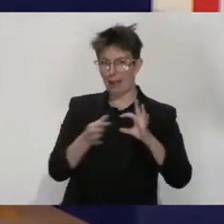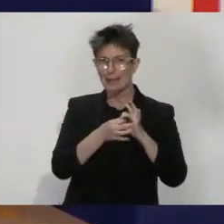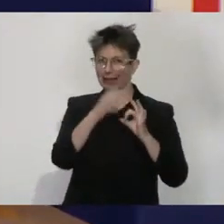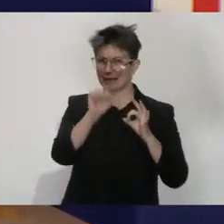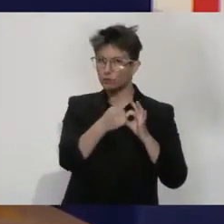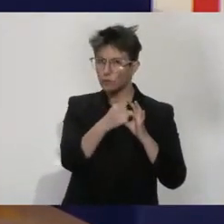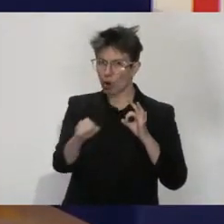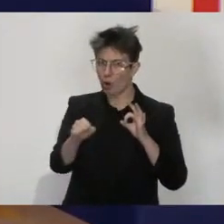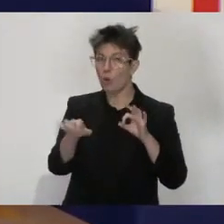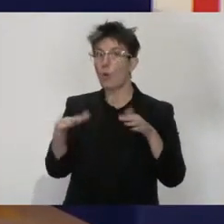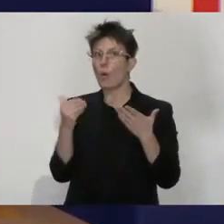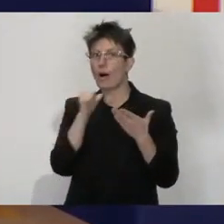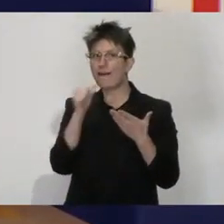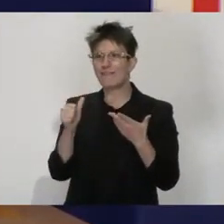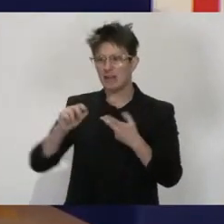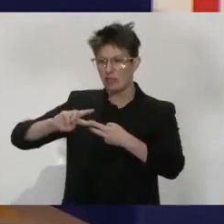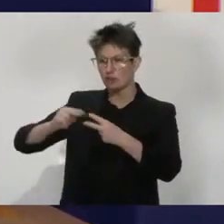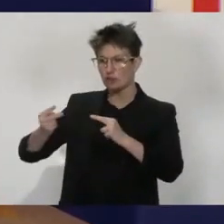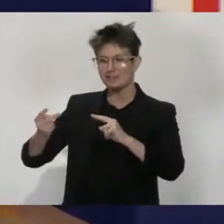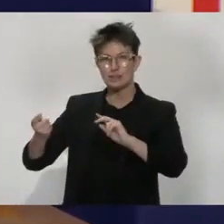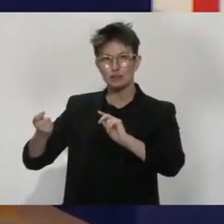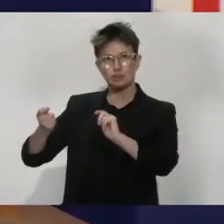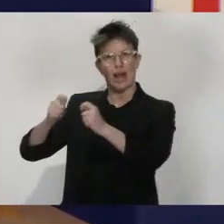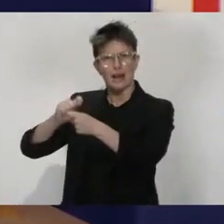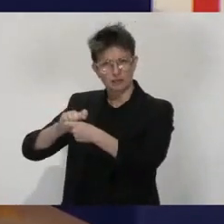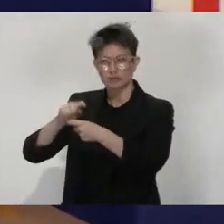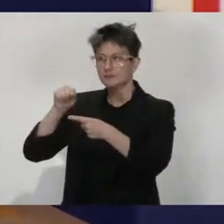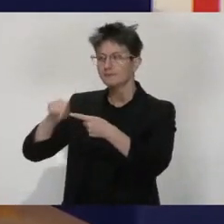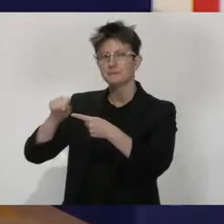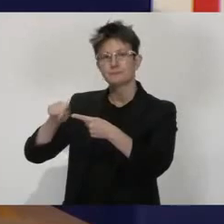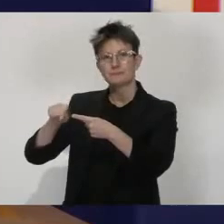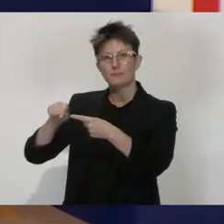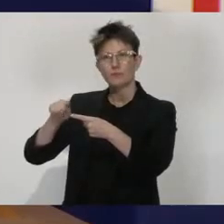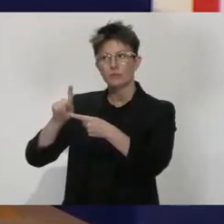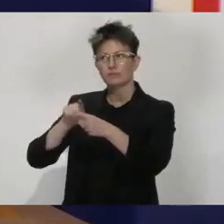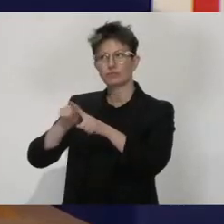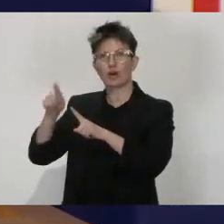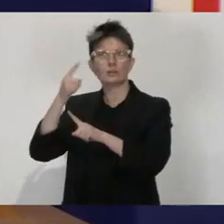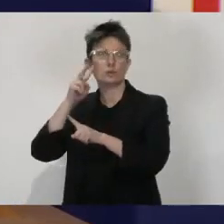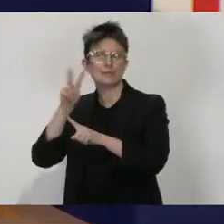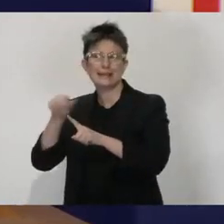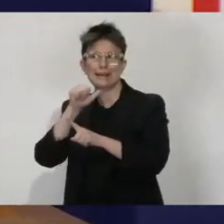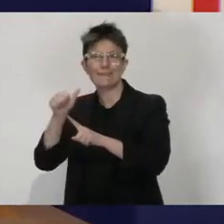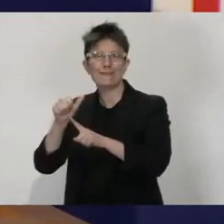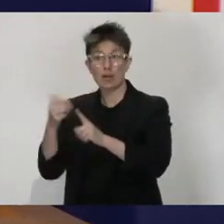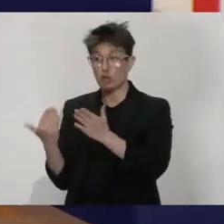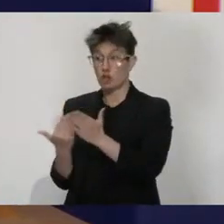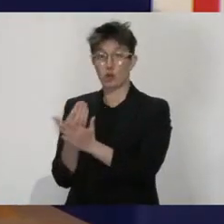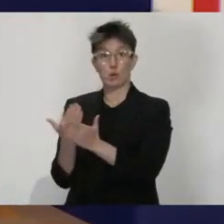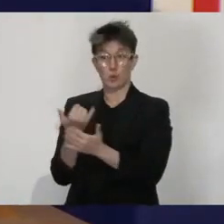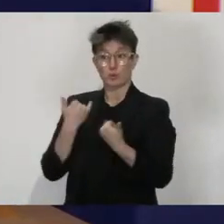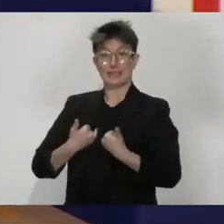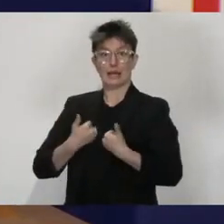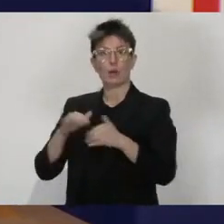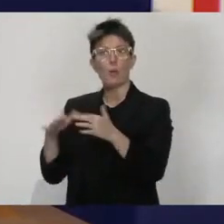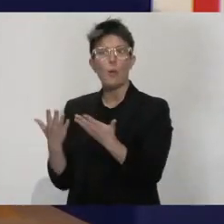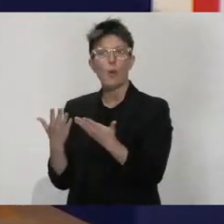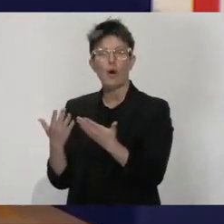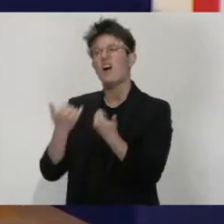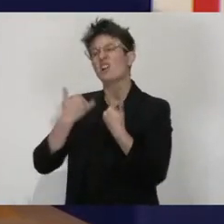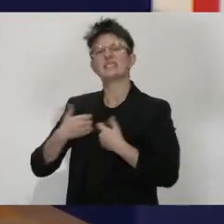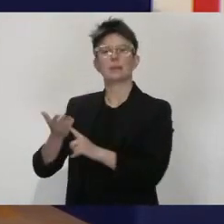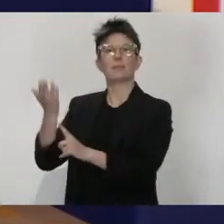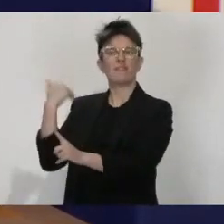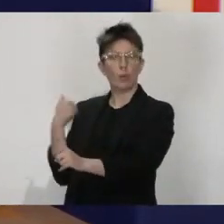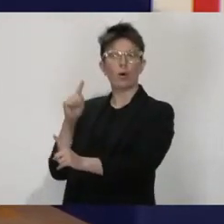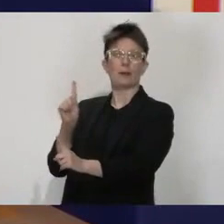infection that's been picked up, or if it is a new infection, where the linkage is. There's been a need to reanalyse the